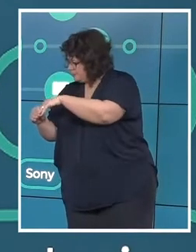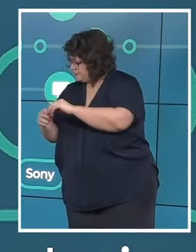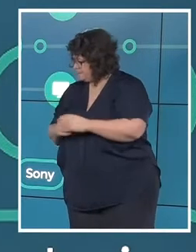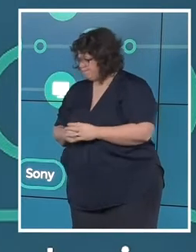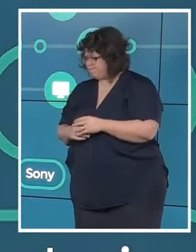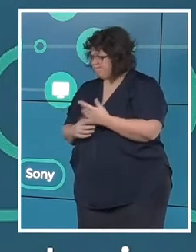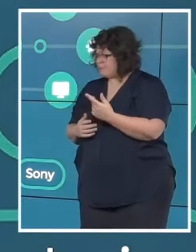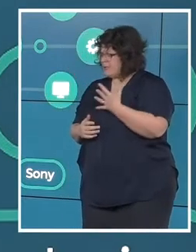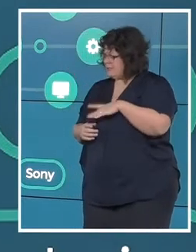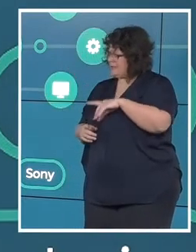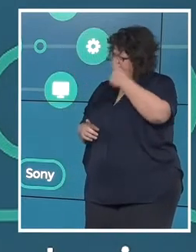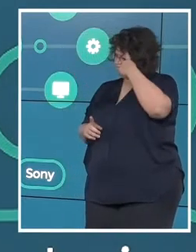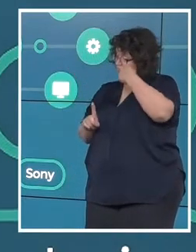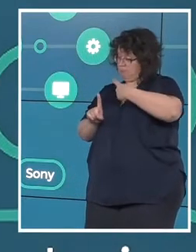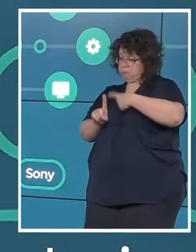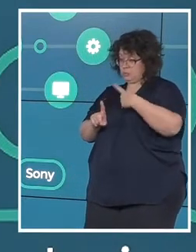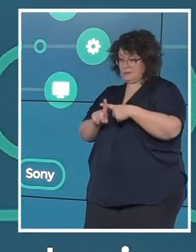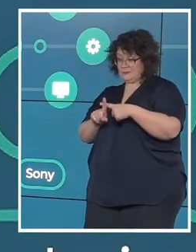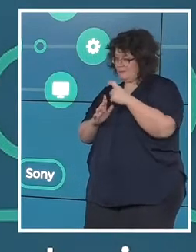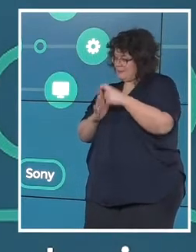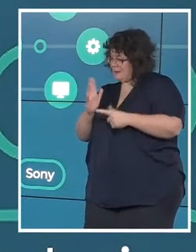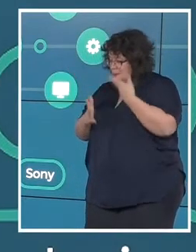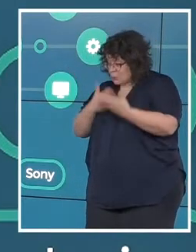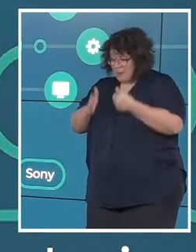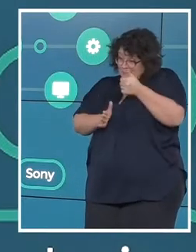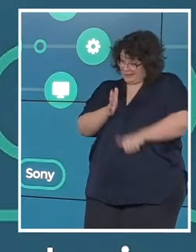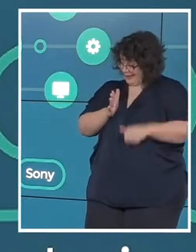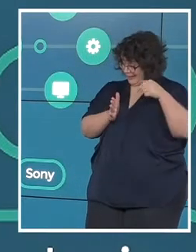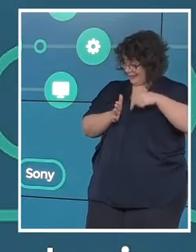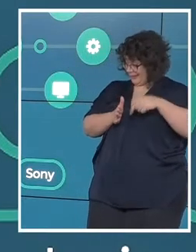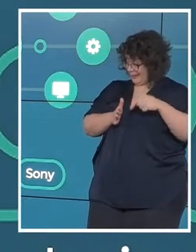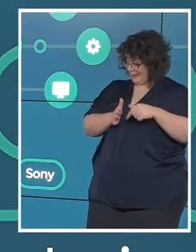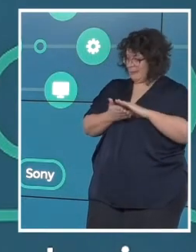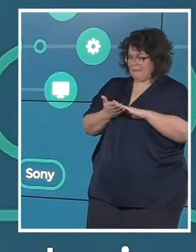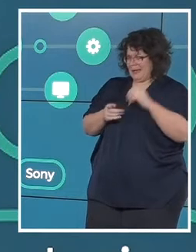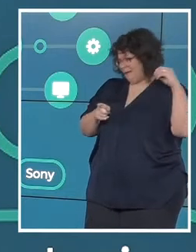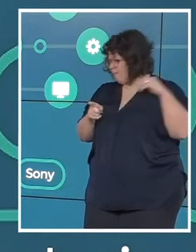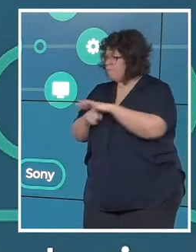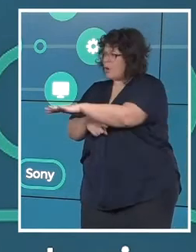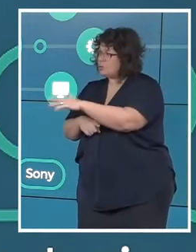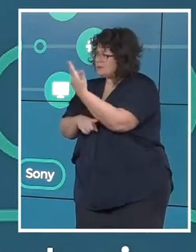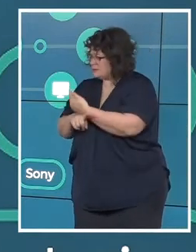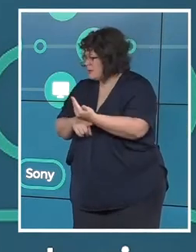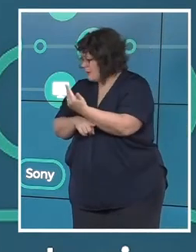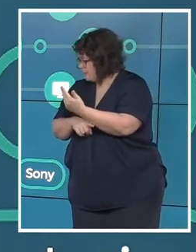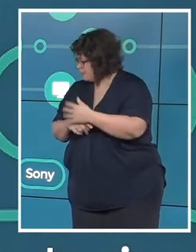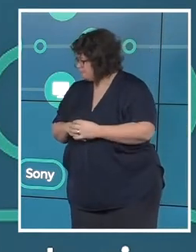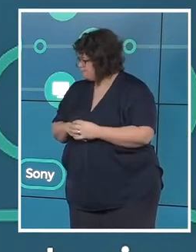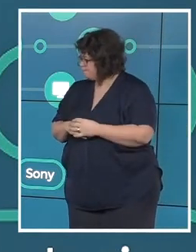influence positive designs. So culture, stories can help create more accessible